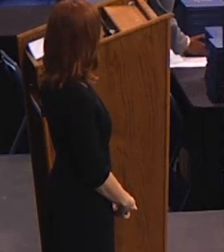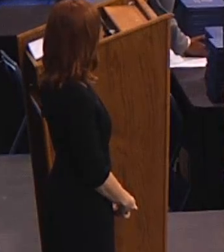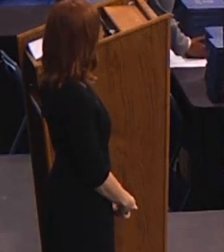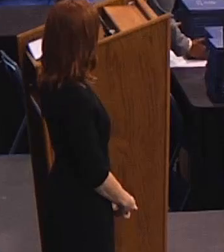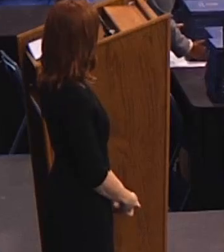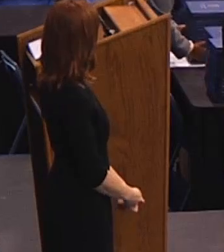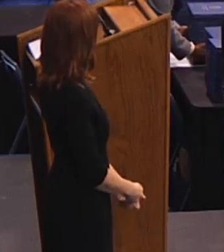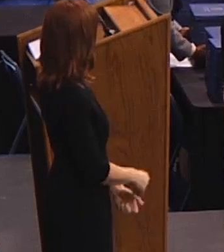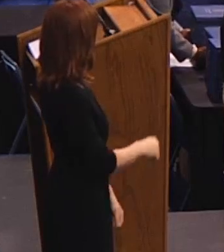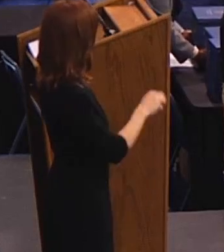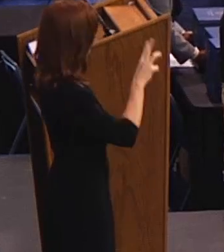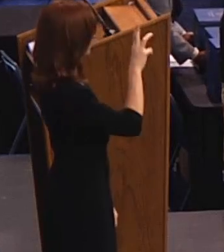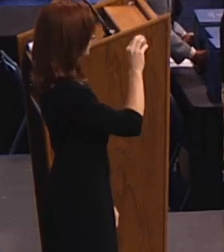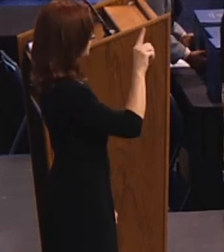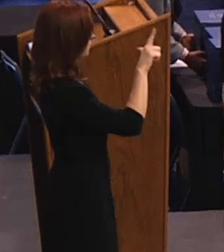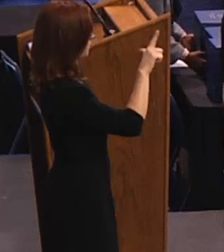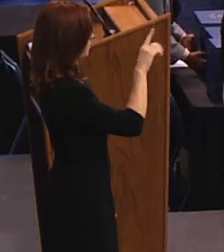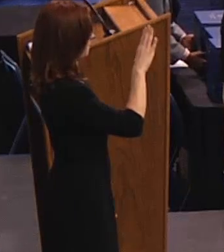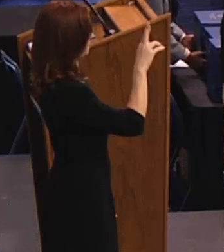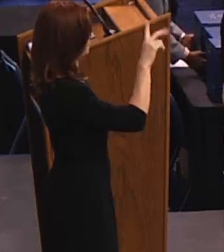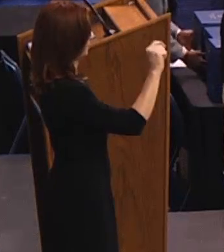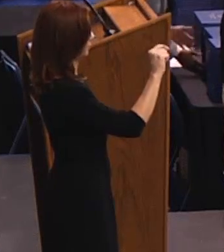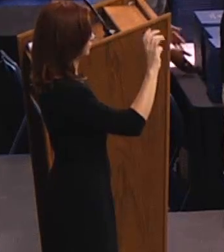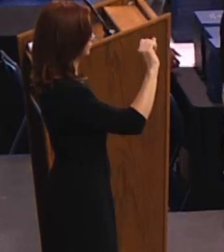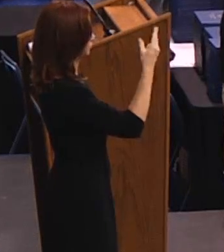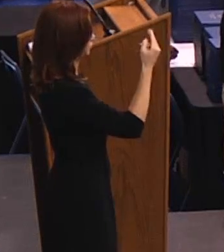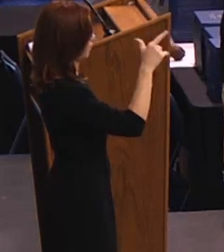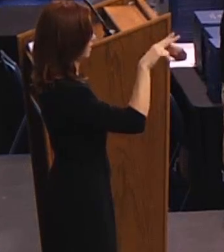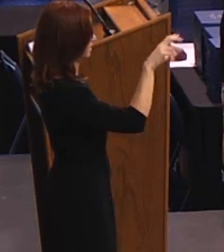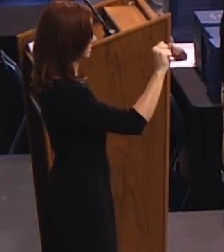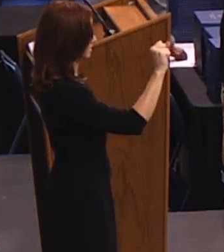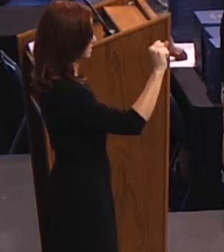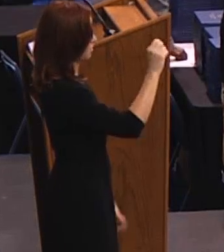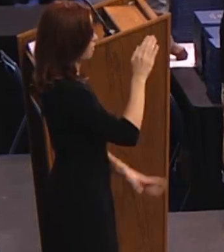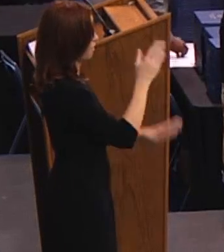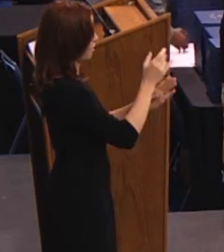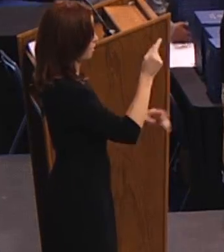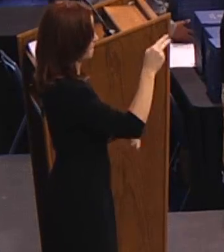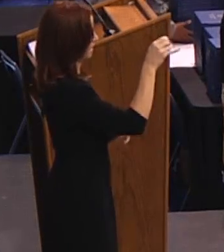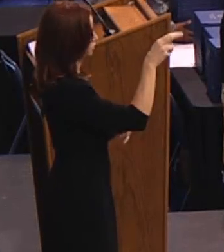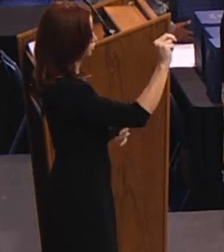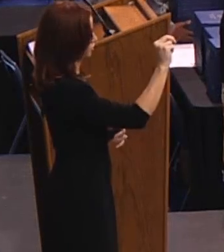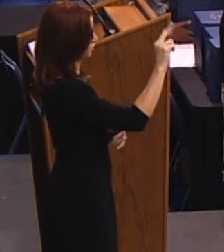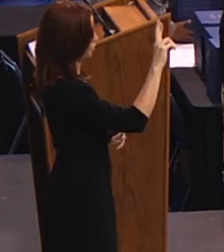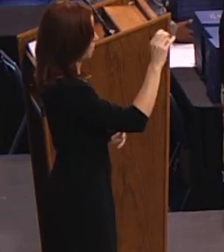Wilbert E. Shawless, automation, robotics, magna cum laude.